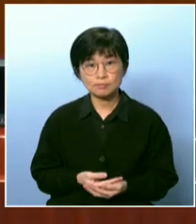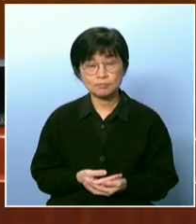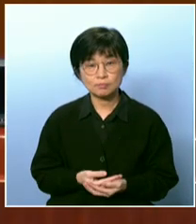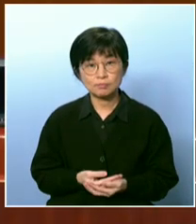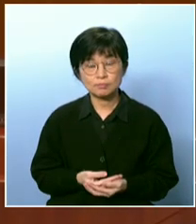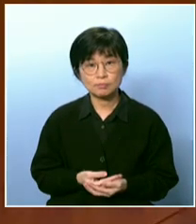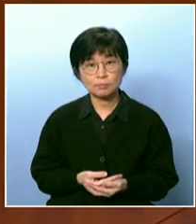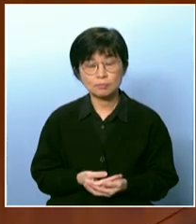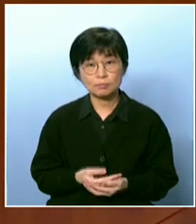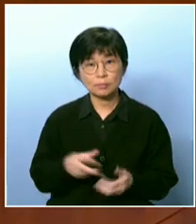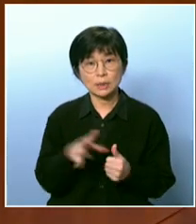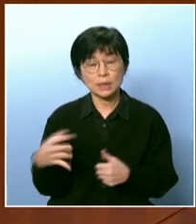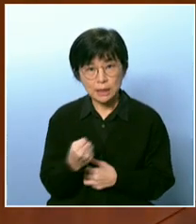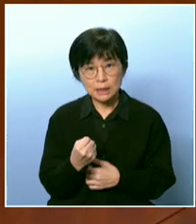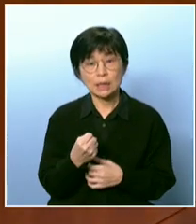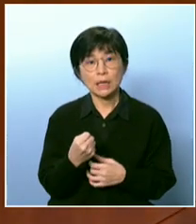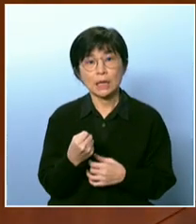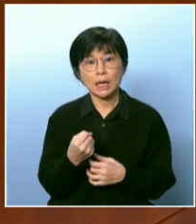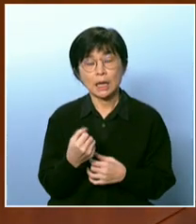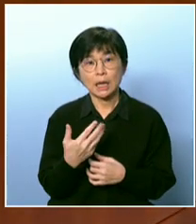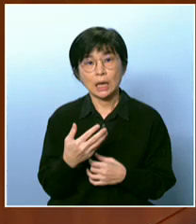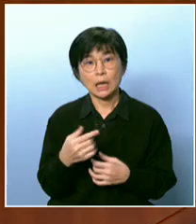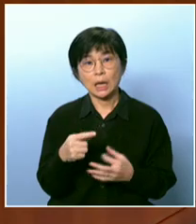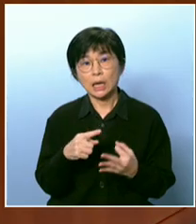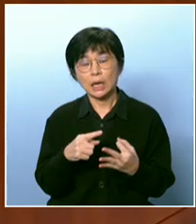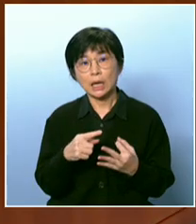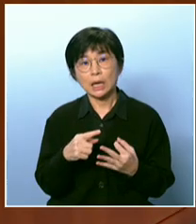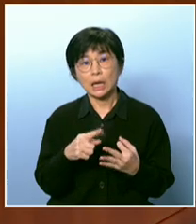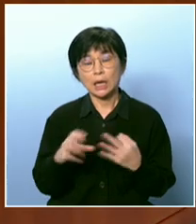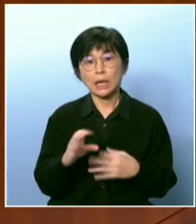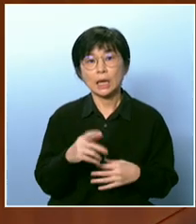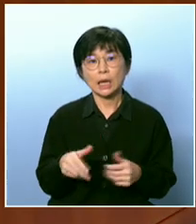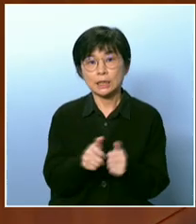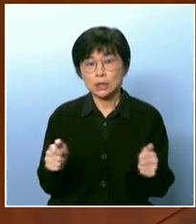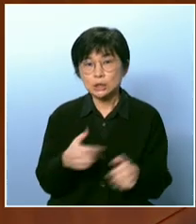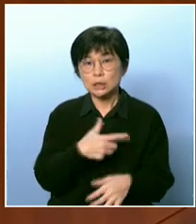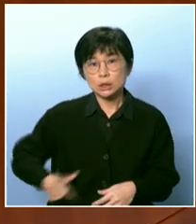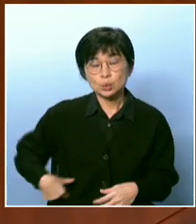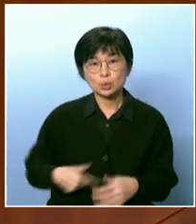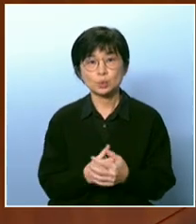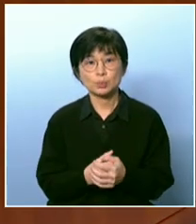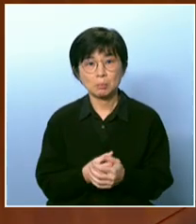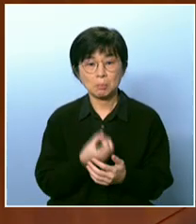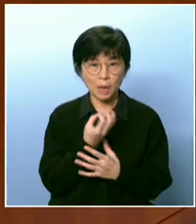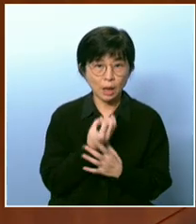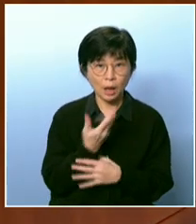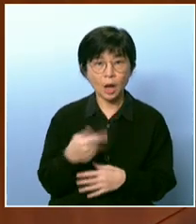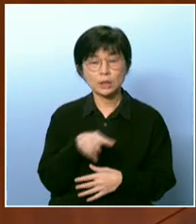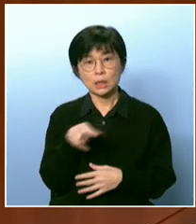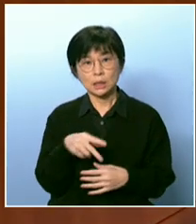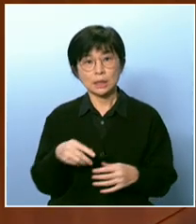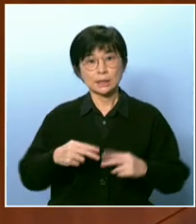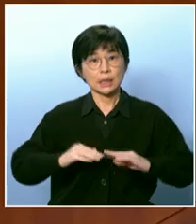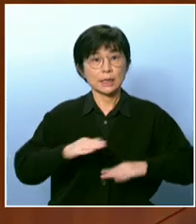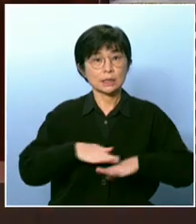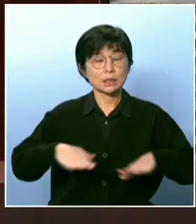been improvement in the situation, or have you been monitoring the situation at all? Thank you. Under